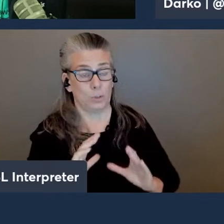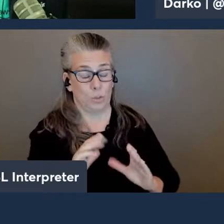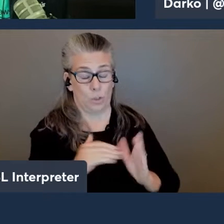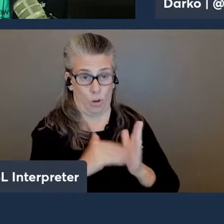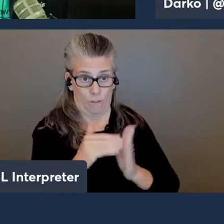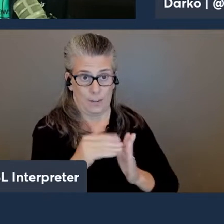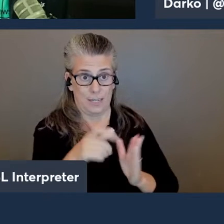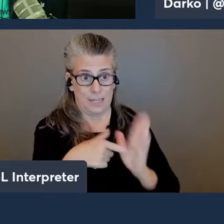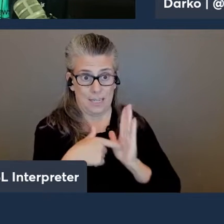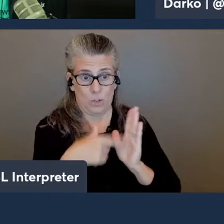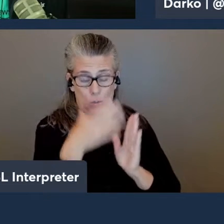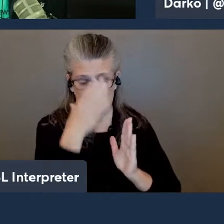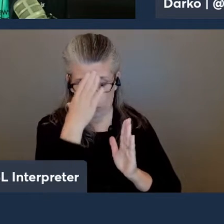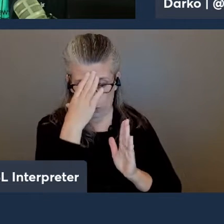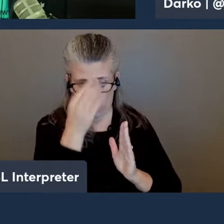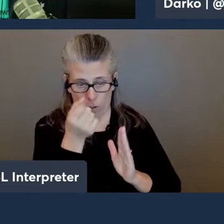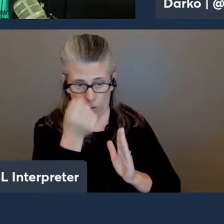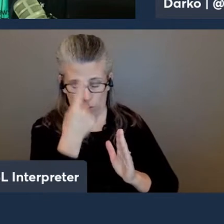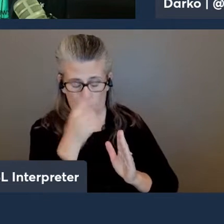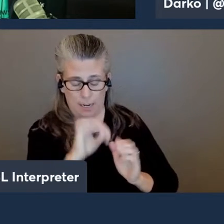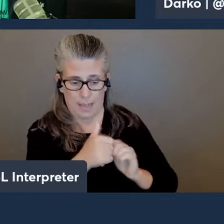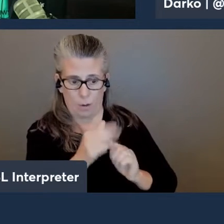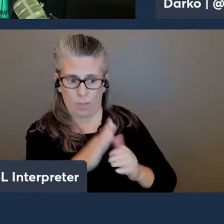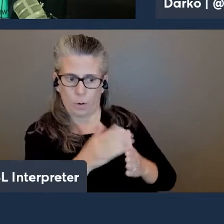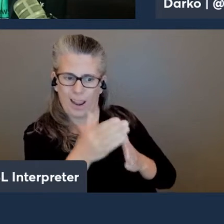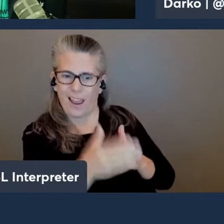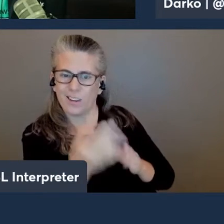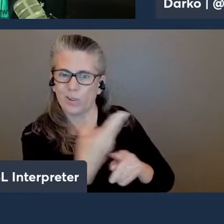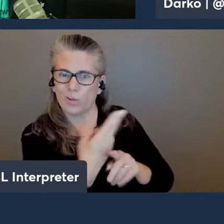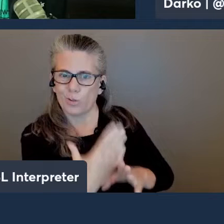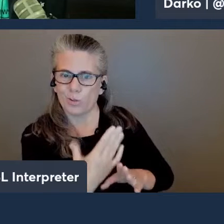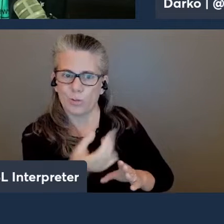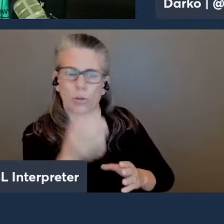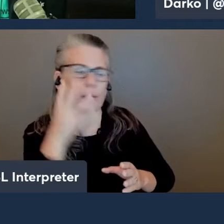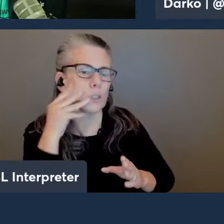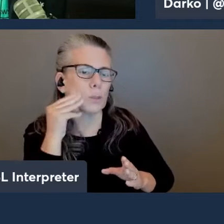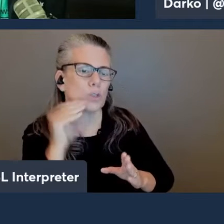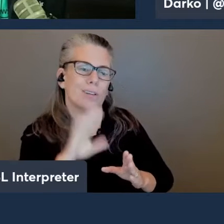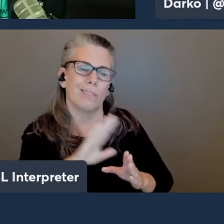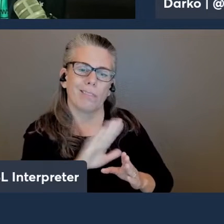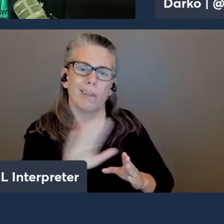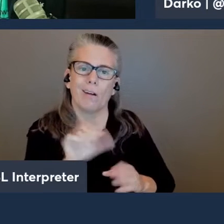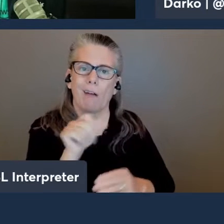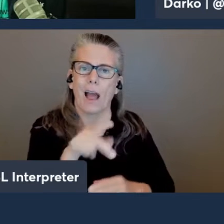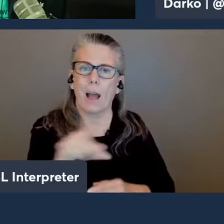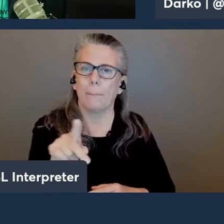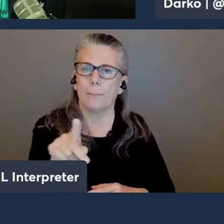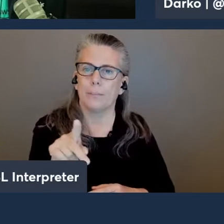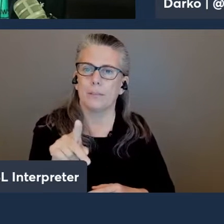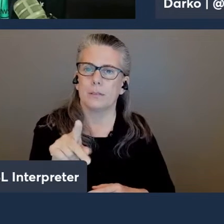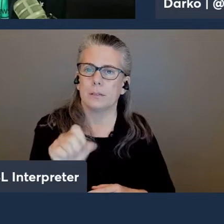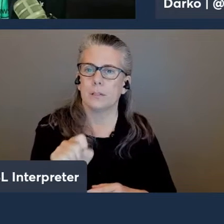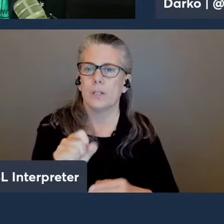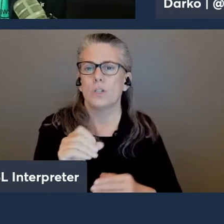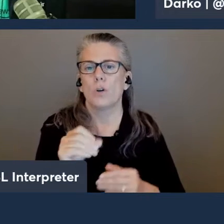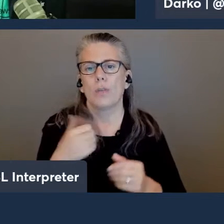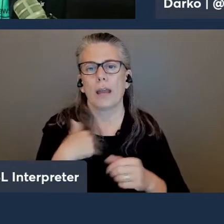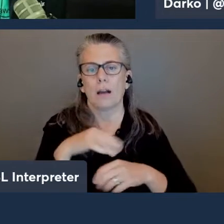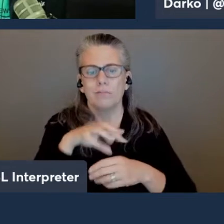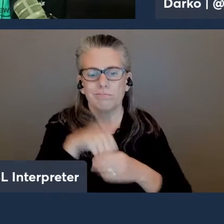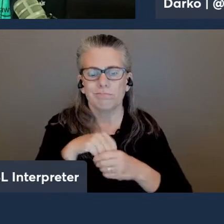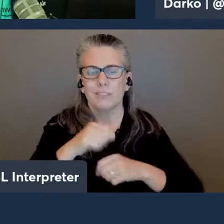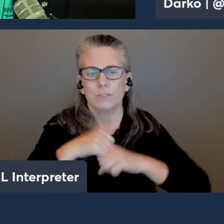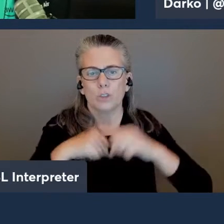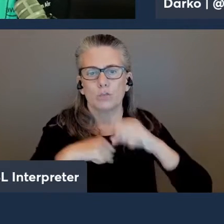how their end users are experiencing their applications. Yeah. And, you know, they have extensive infrastructure monitoring,